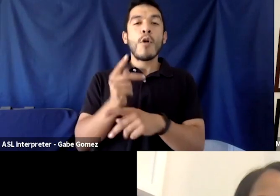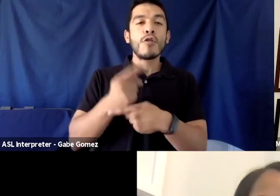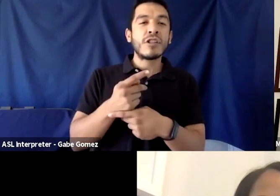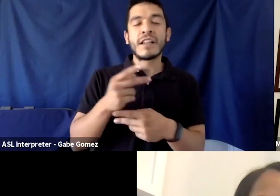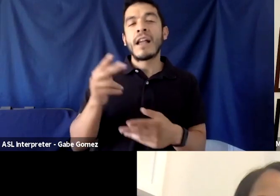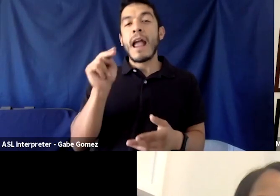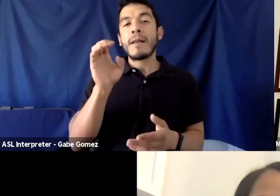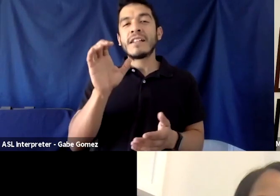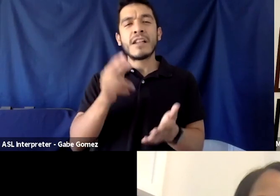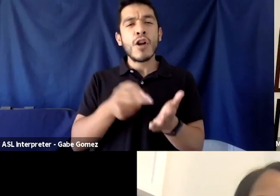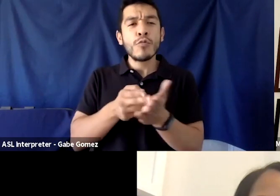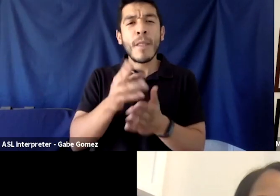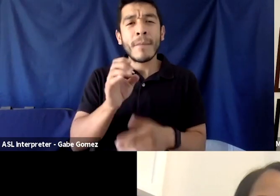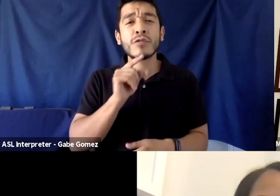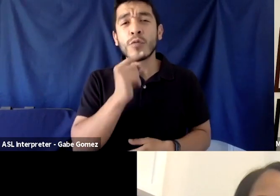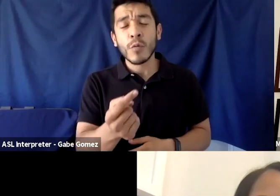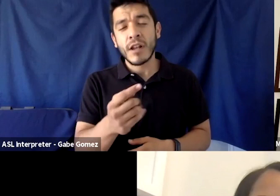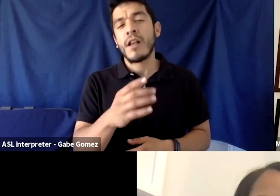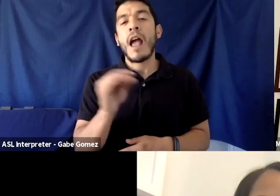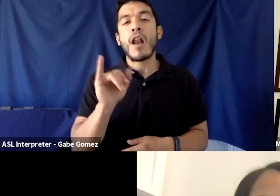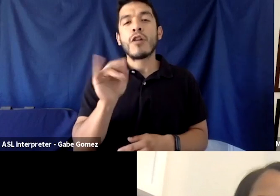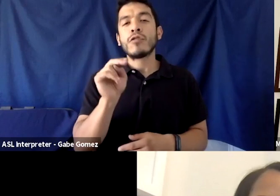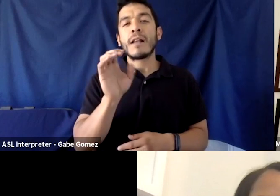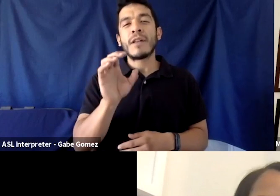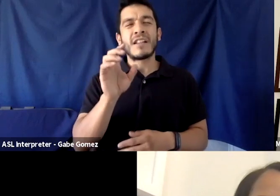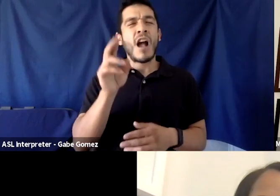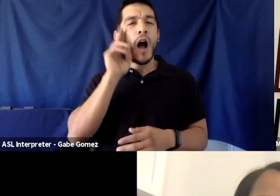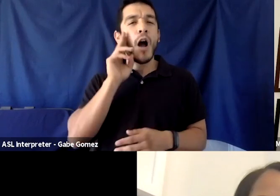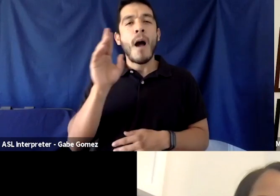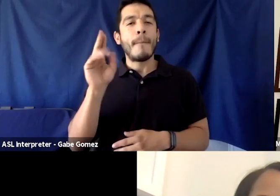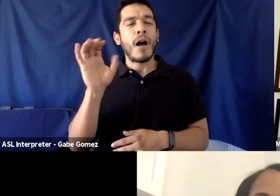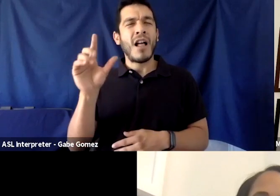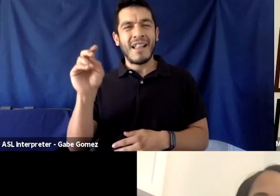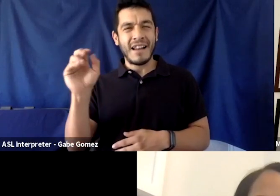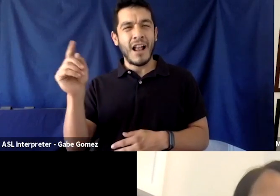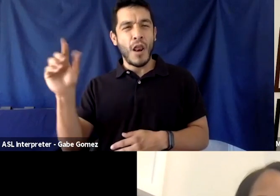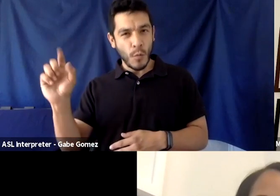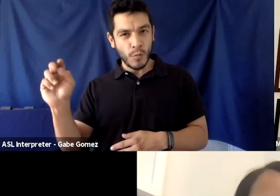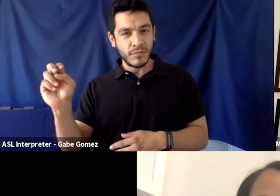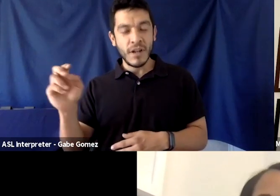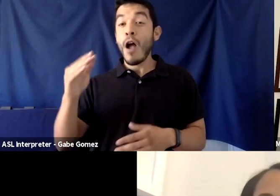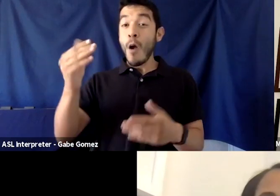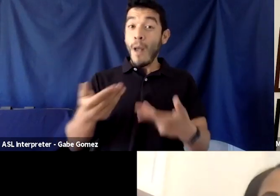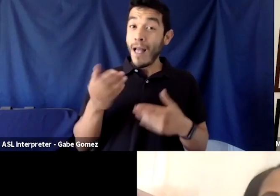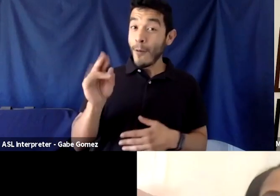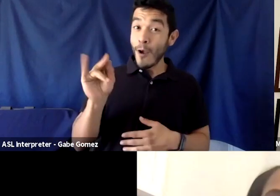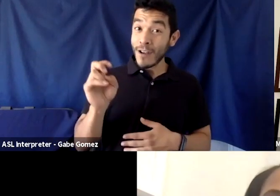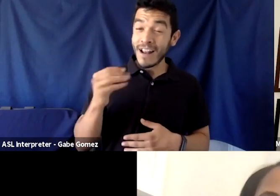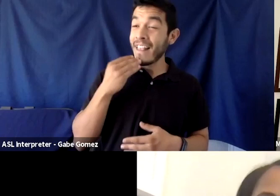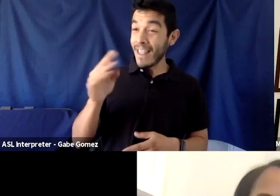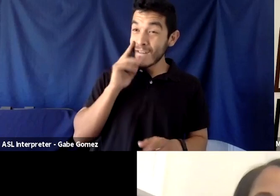with Octavia Spencer, and ABC's Uncle Buck with Neil Long. Welcome, Korin. Thanks for joining